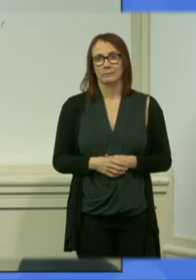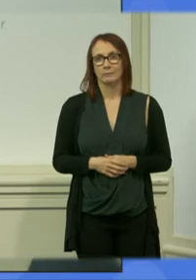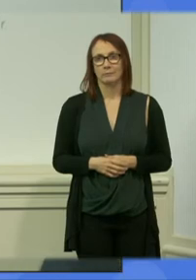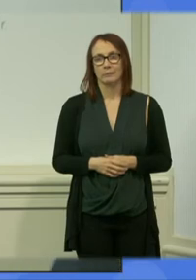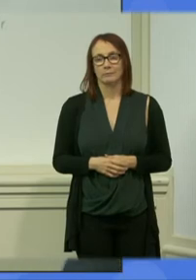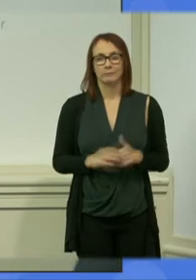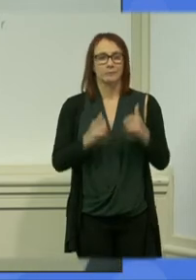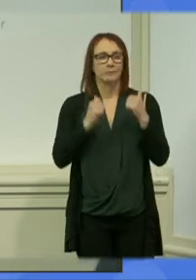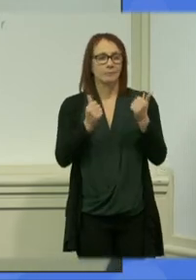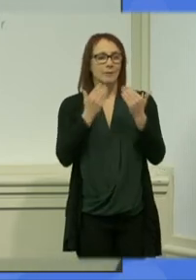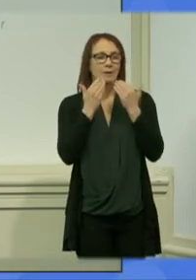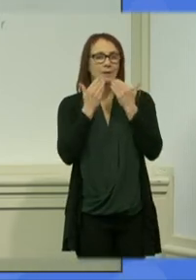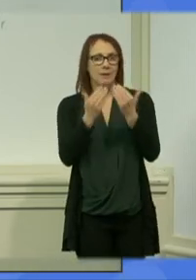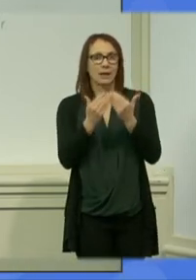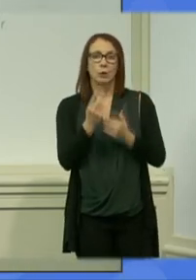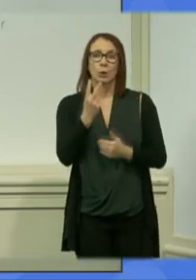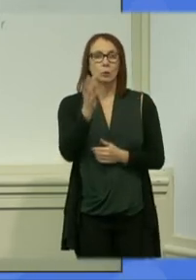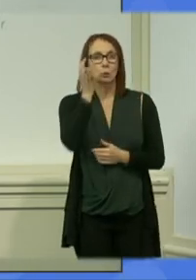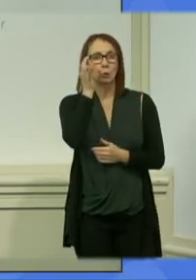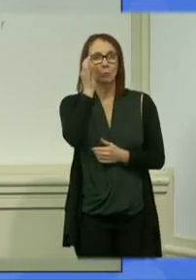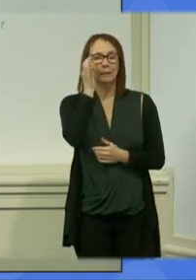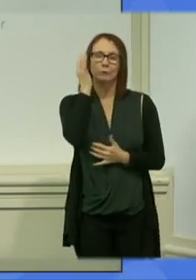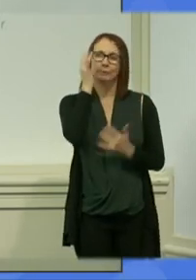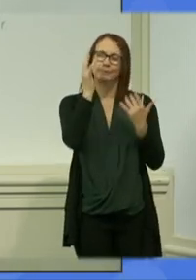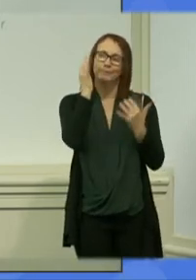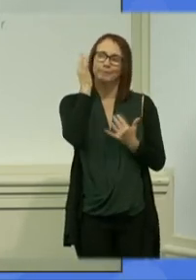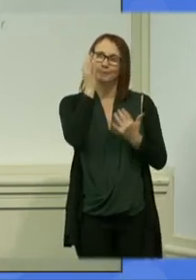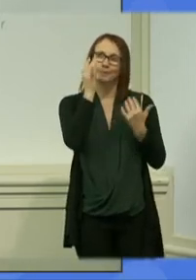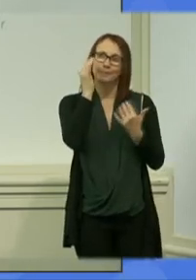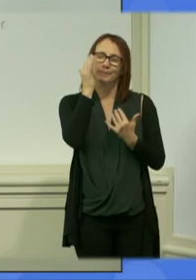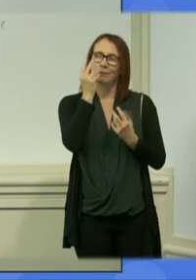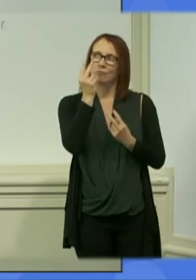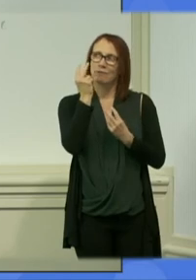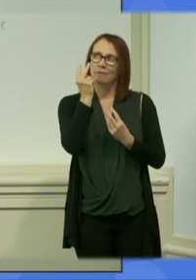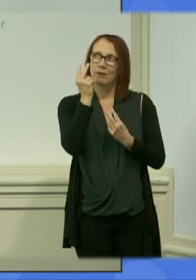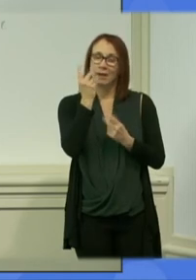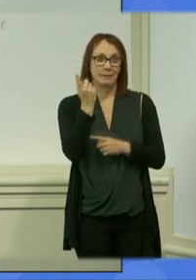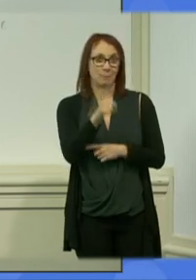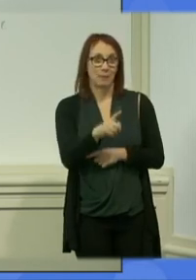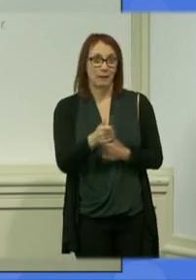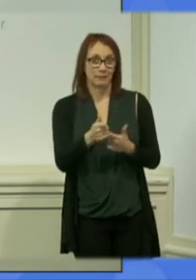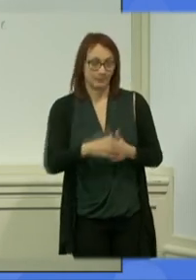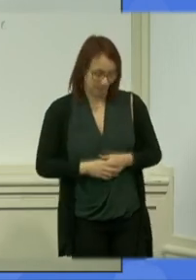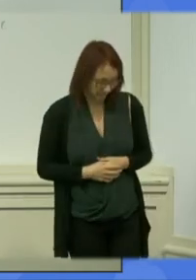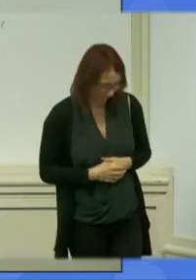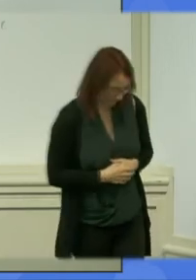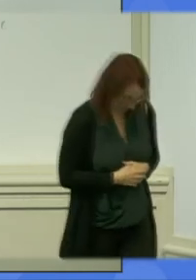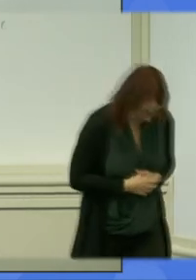Thanks so much, Charlotte. Okay, just a couple of minutes now again, just to digest and reflect, and then we'll be back with the panel.